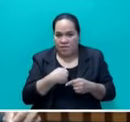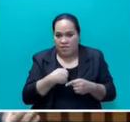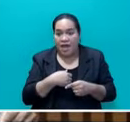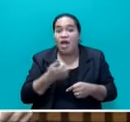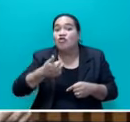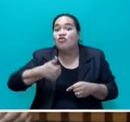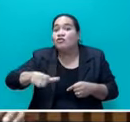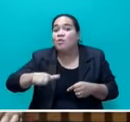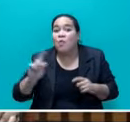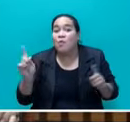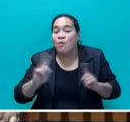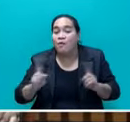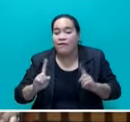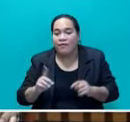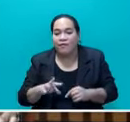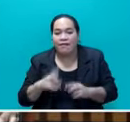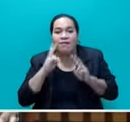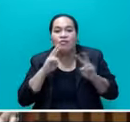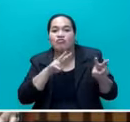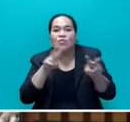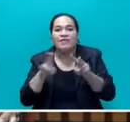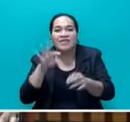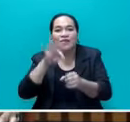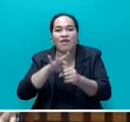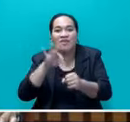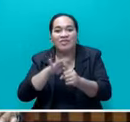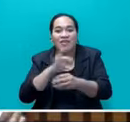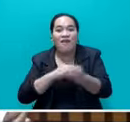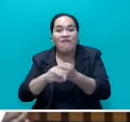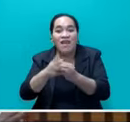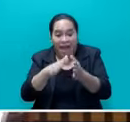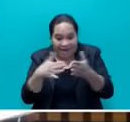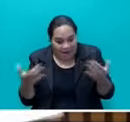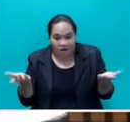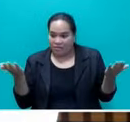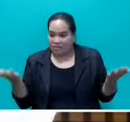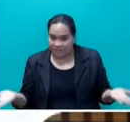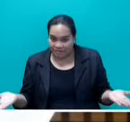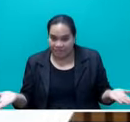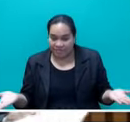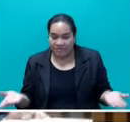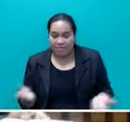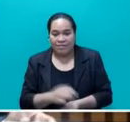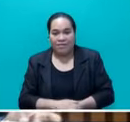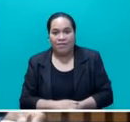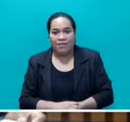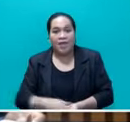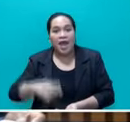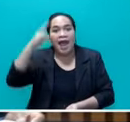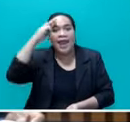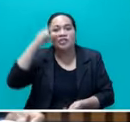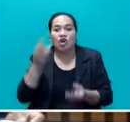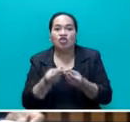using the supervisor of election. And now, here we have a national